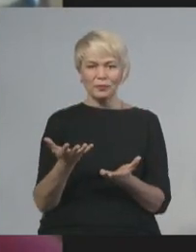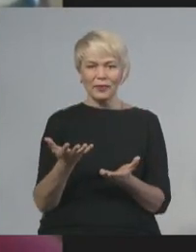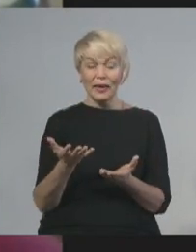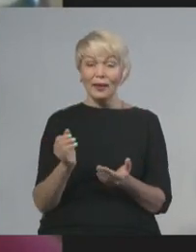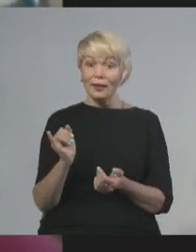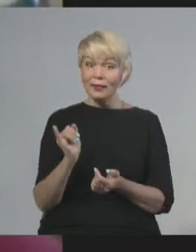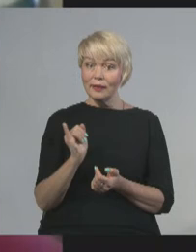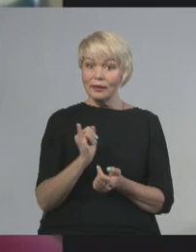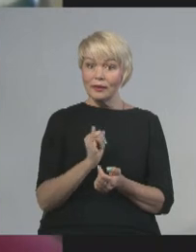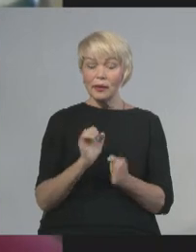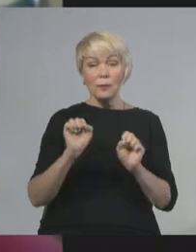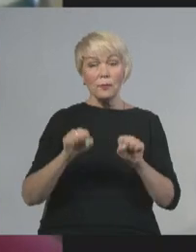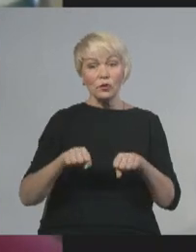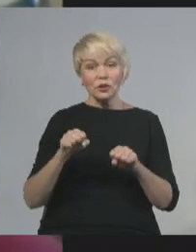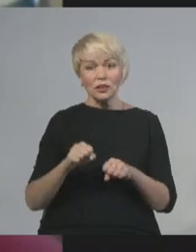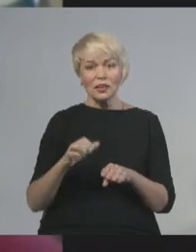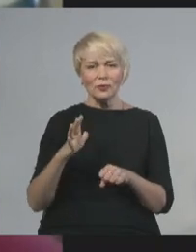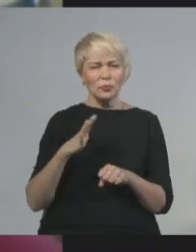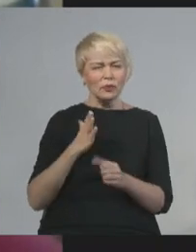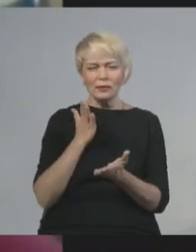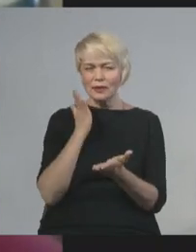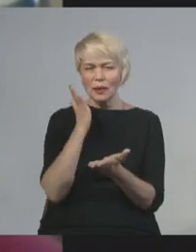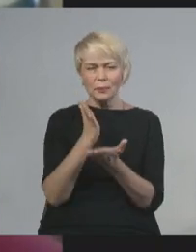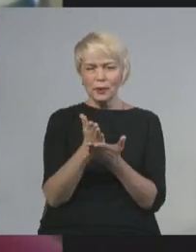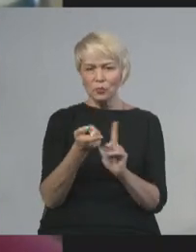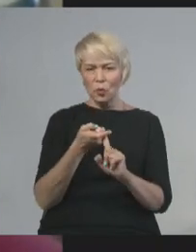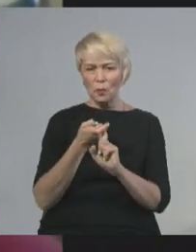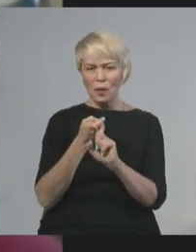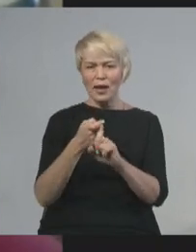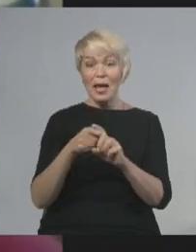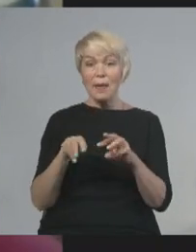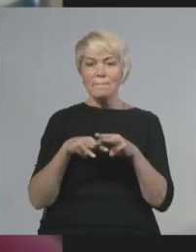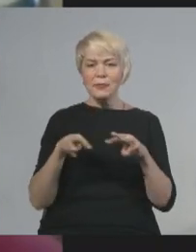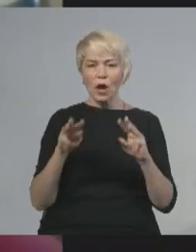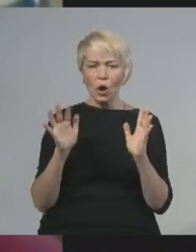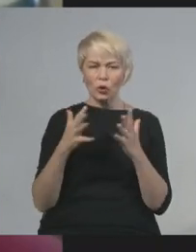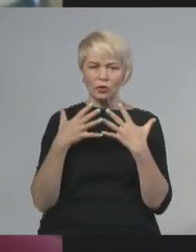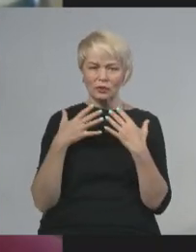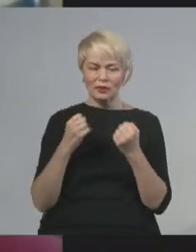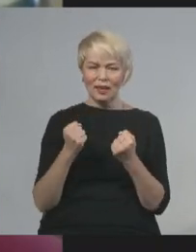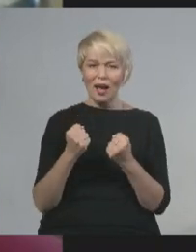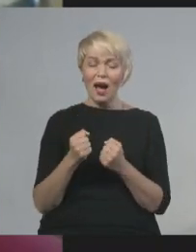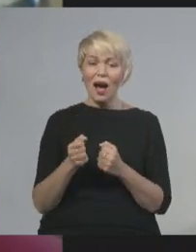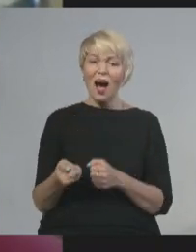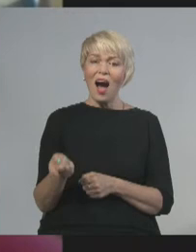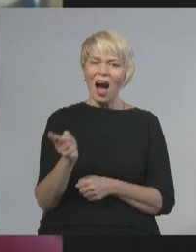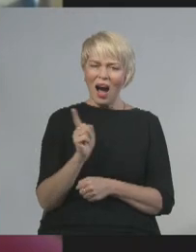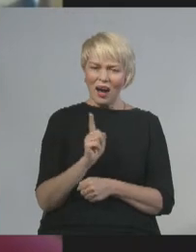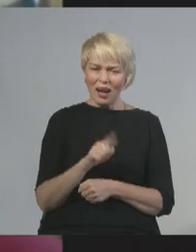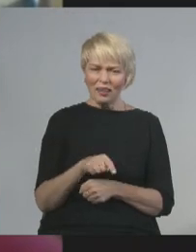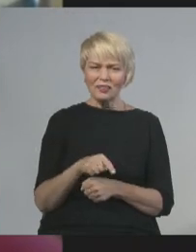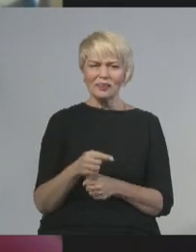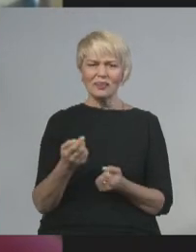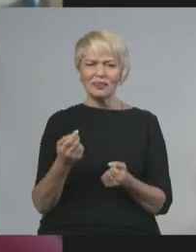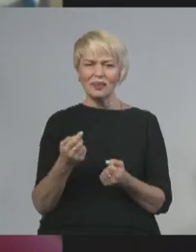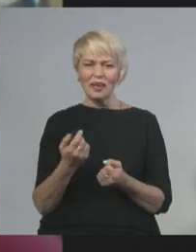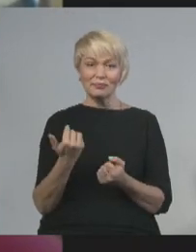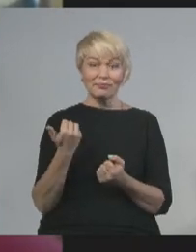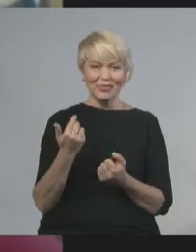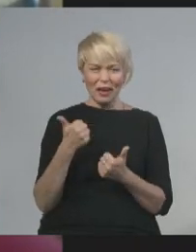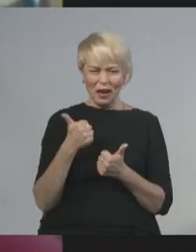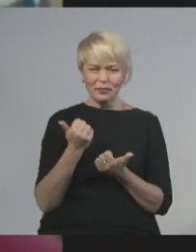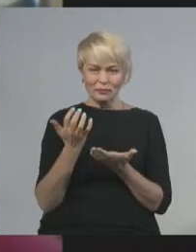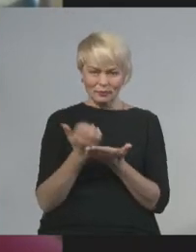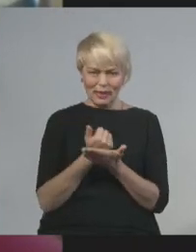directly but his um close family profited immensely from the uh from some transactions and